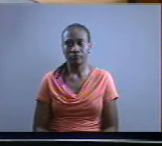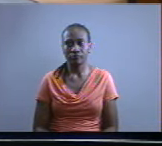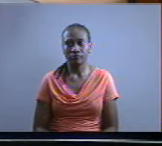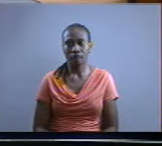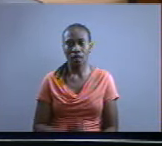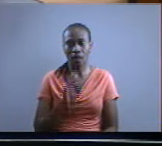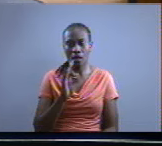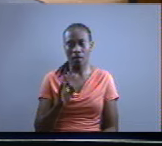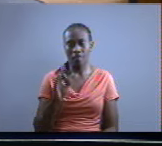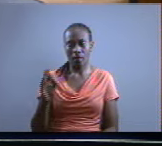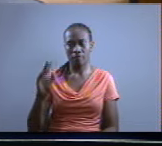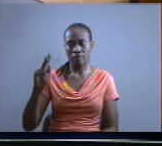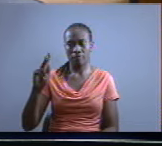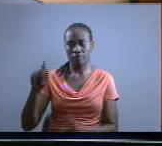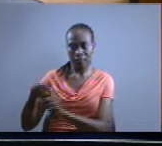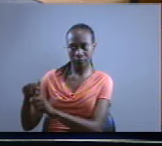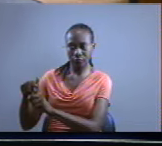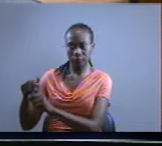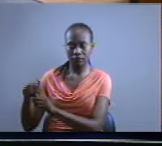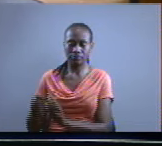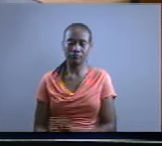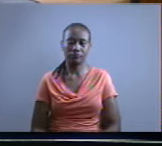FF plus.